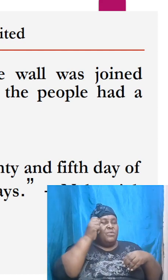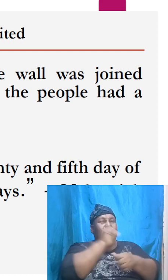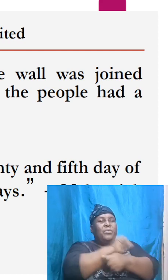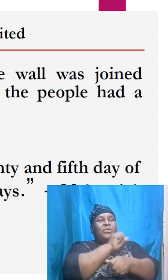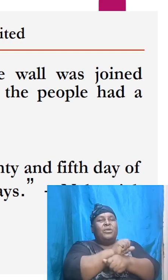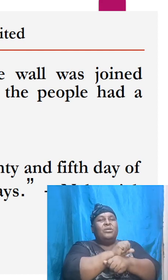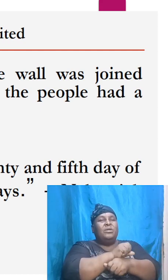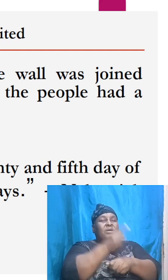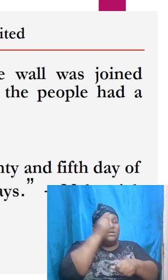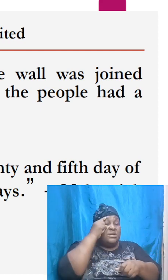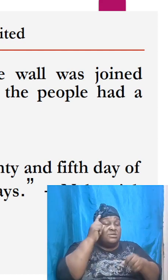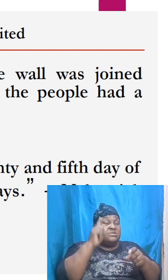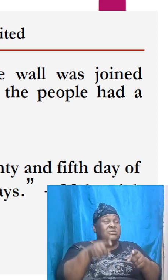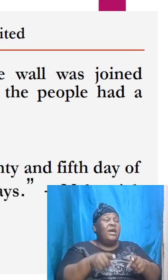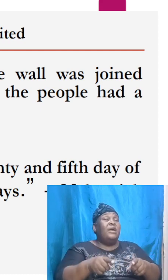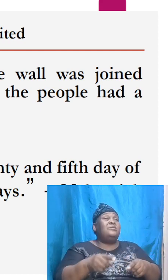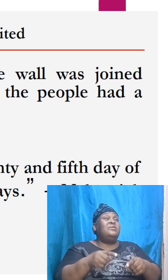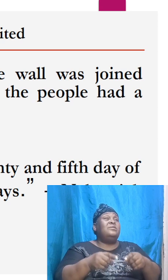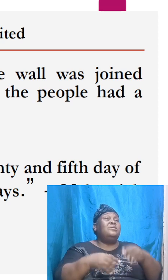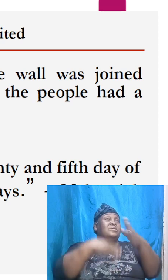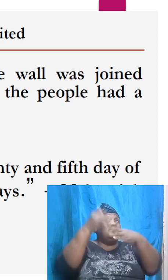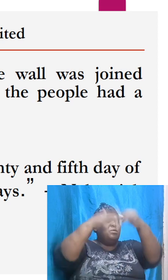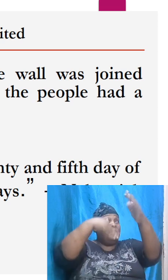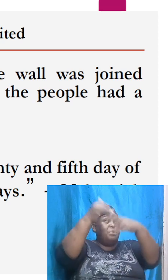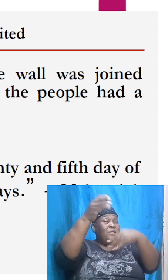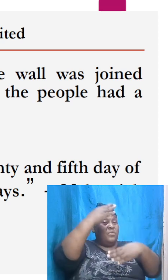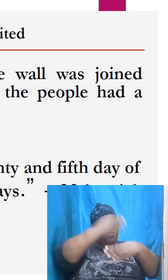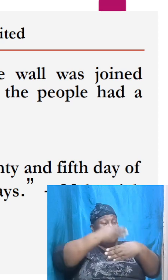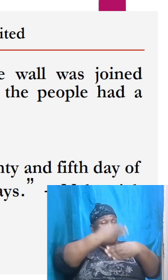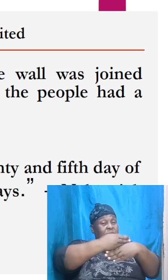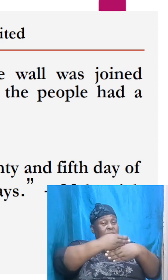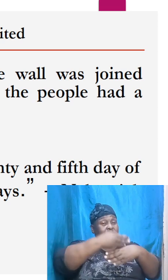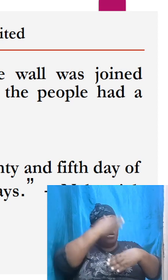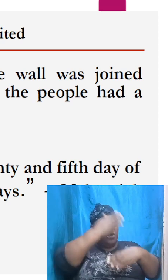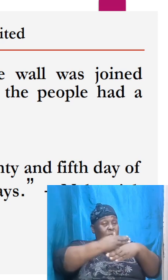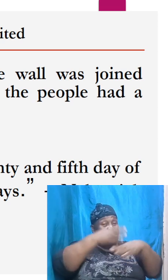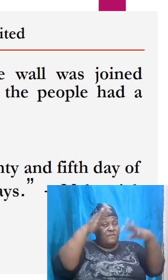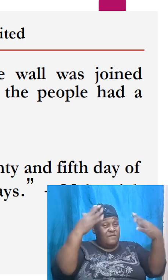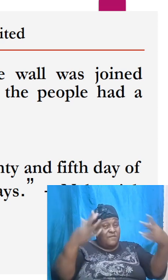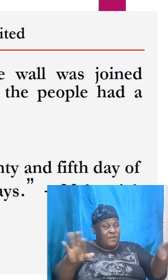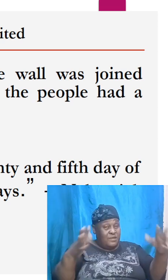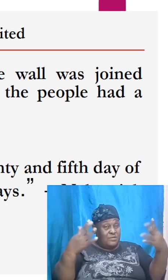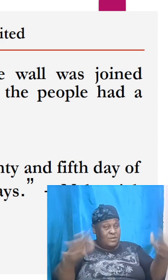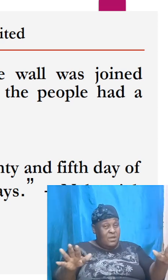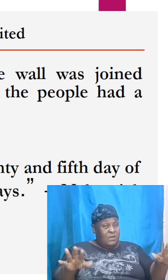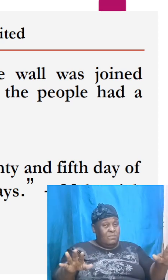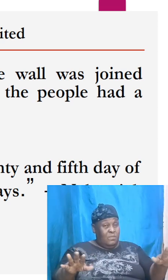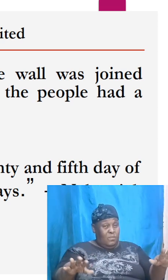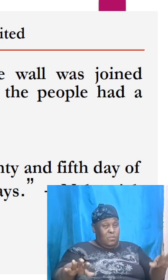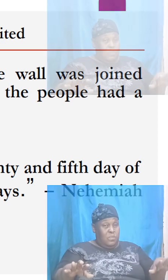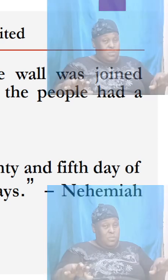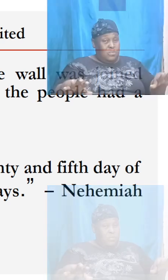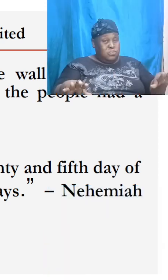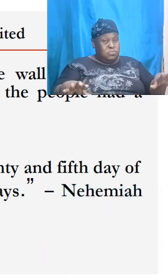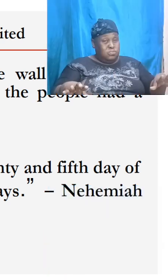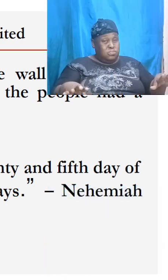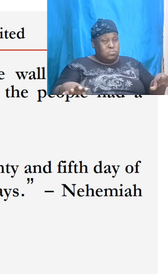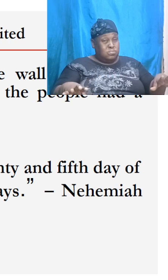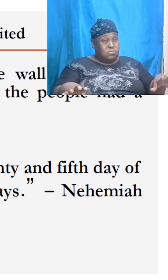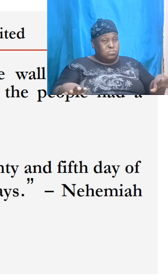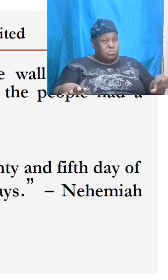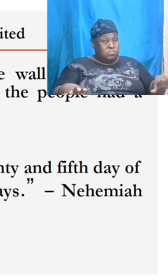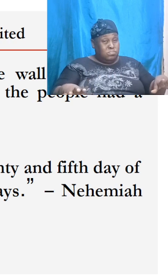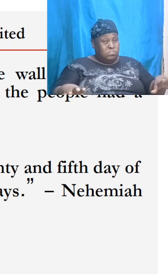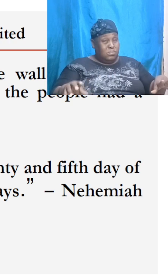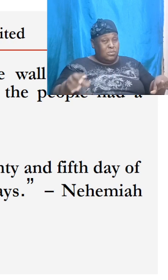going to come together and work to build this wall. Amen. So the wall was finished in the 20th and 50th day of the month